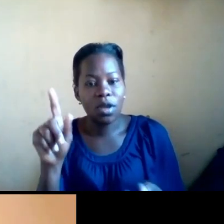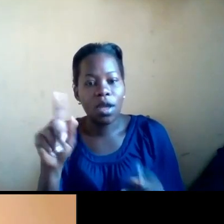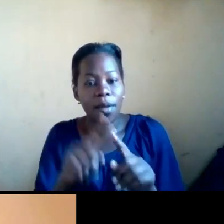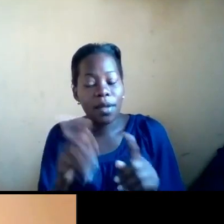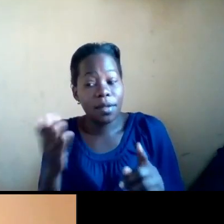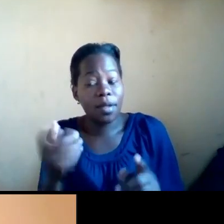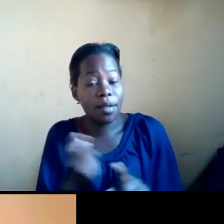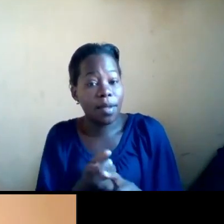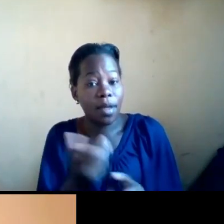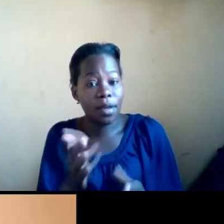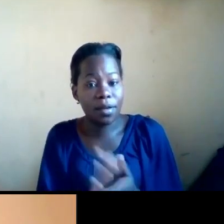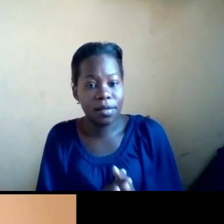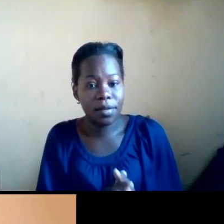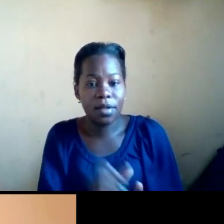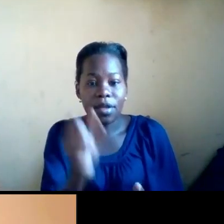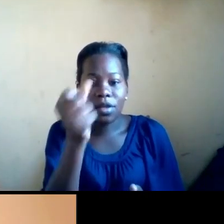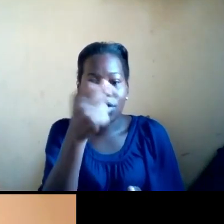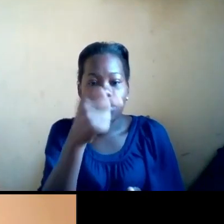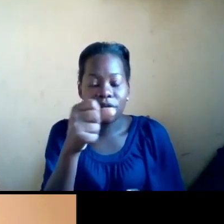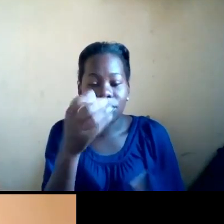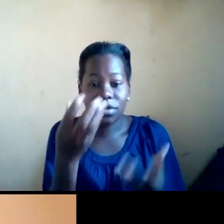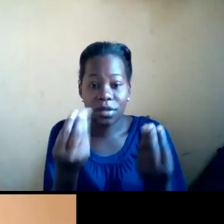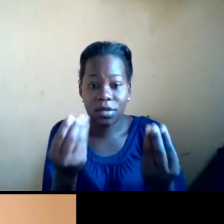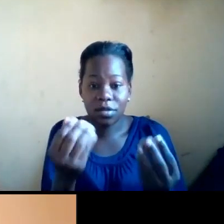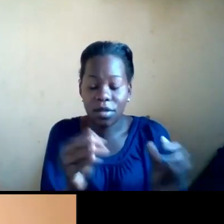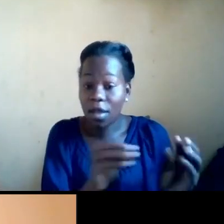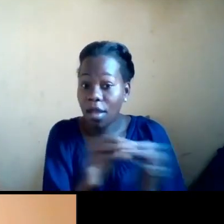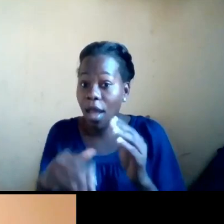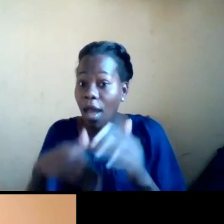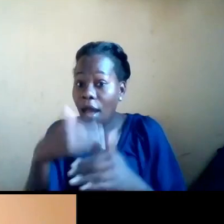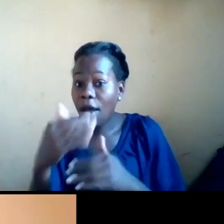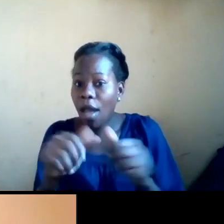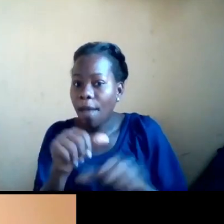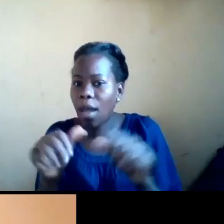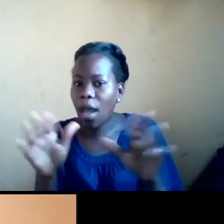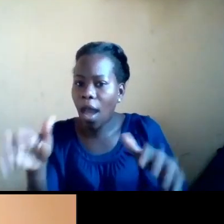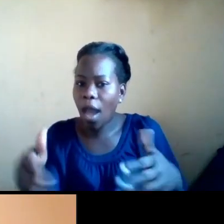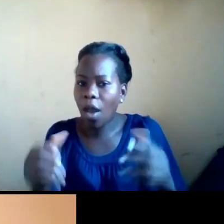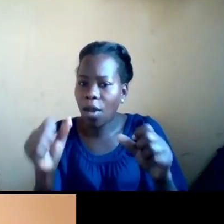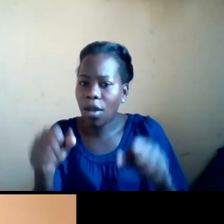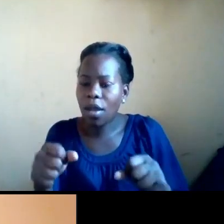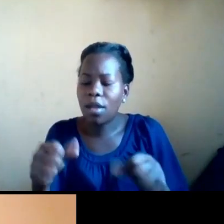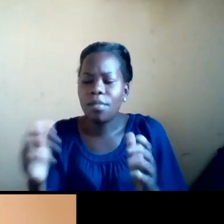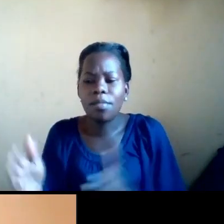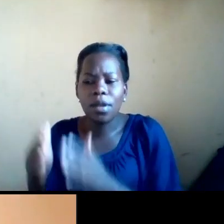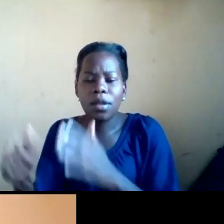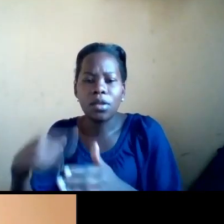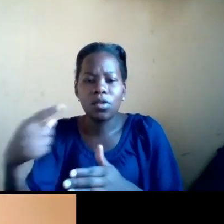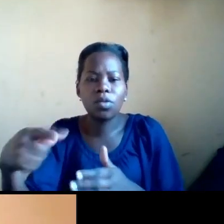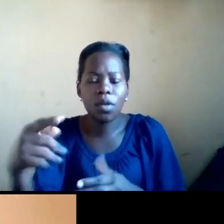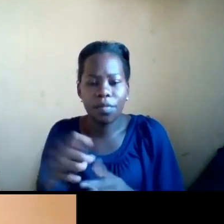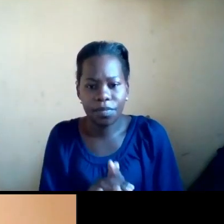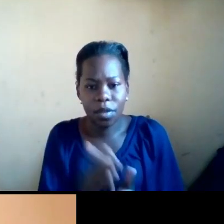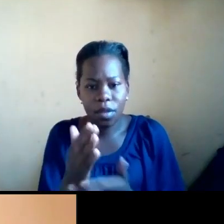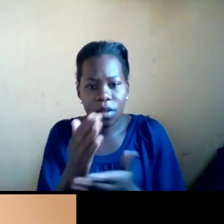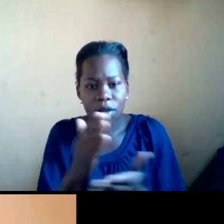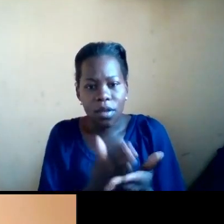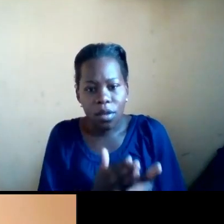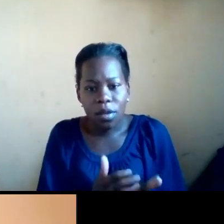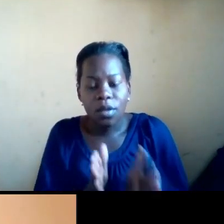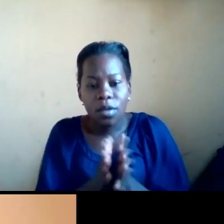sophisticated are the software. Yes. So I'll come back to you on that one in terms of how we plan to go about, because you're supporting us as well in terms